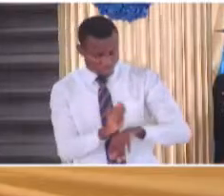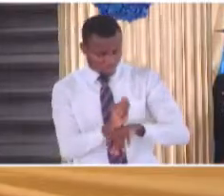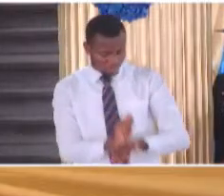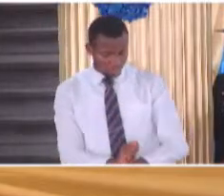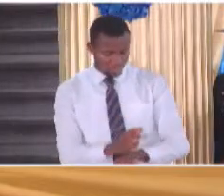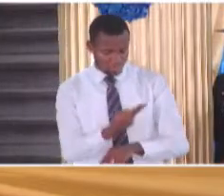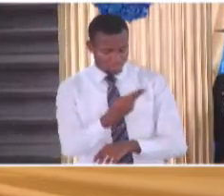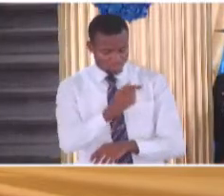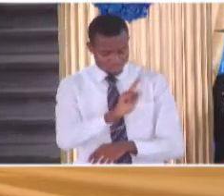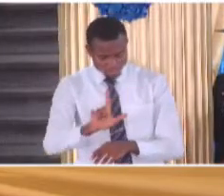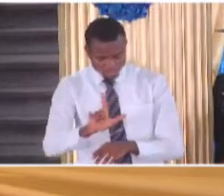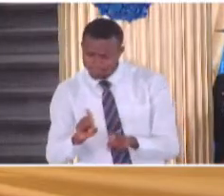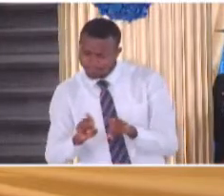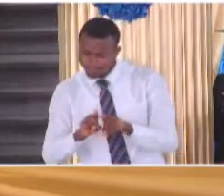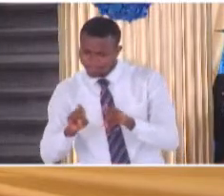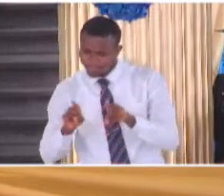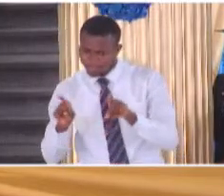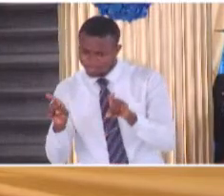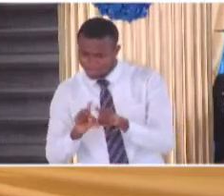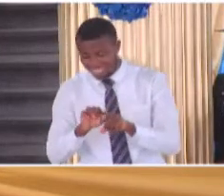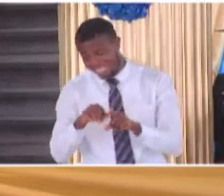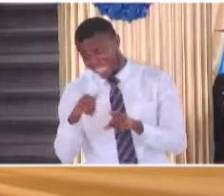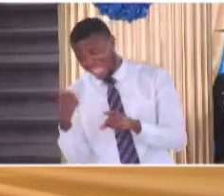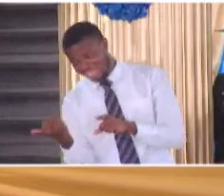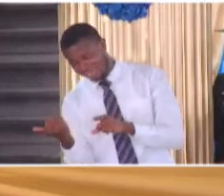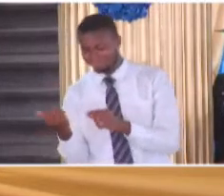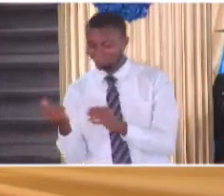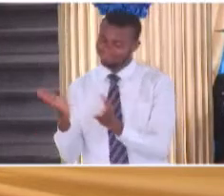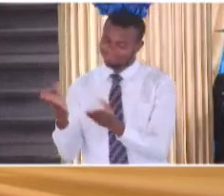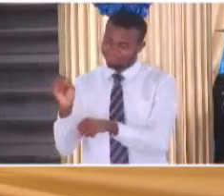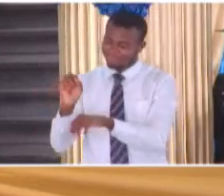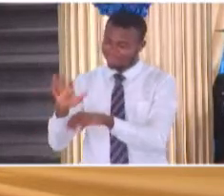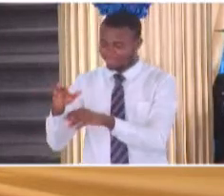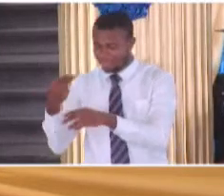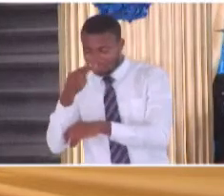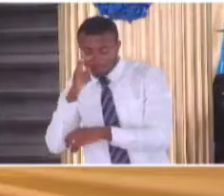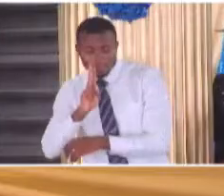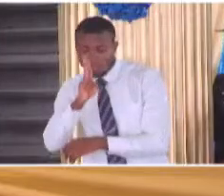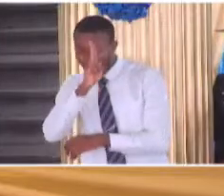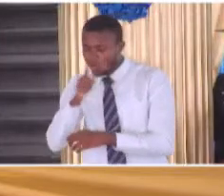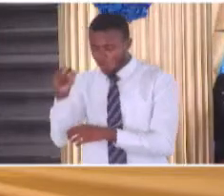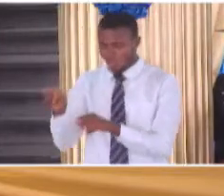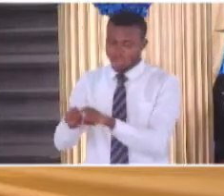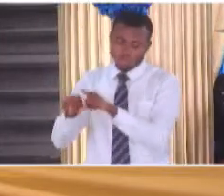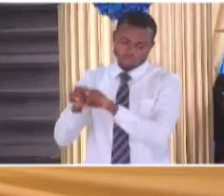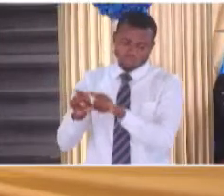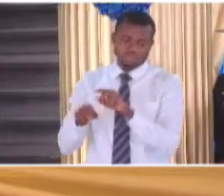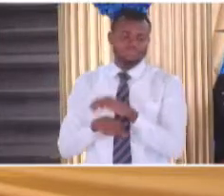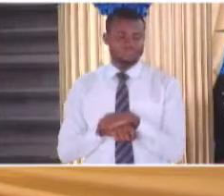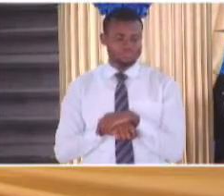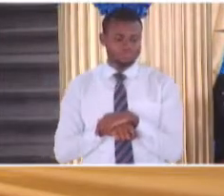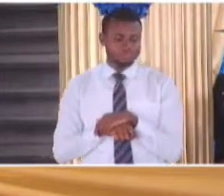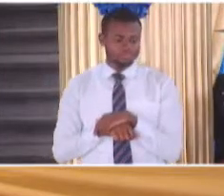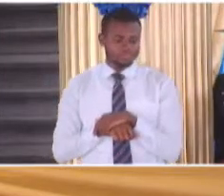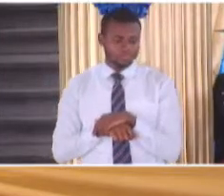halls as well as those operated by the University of Ghana Enterprises Limited, UGEL.